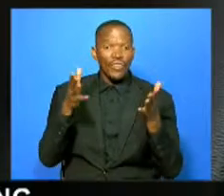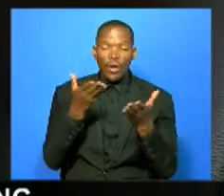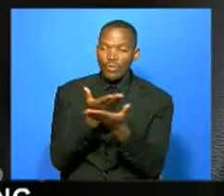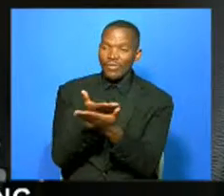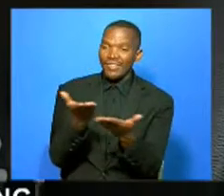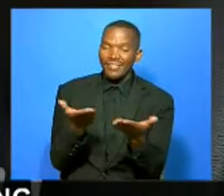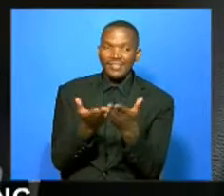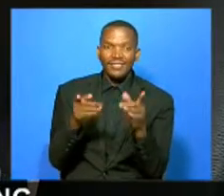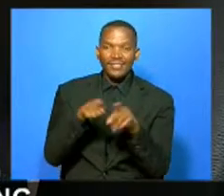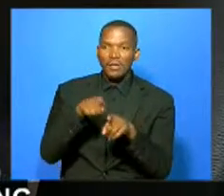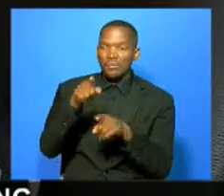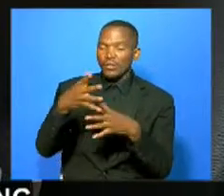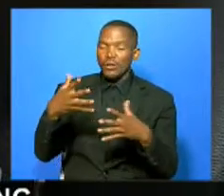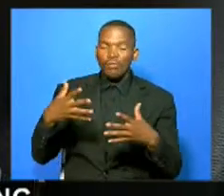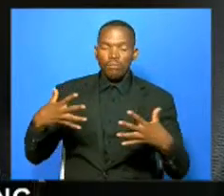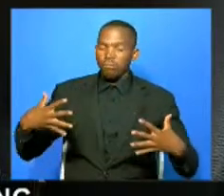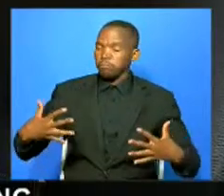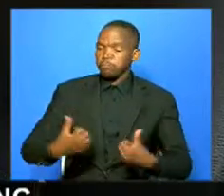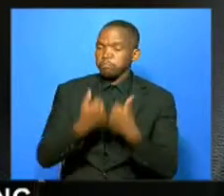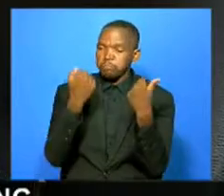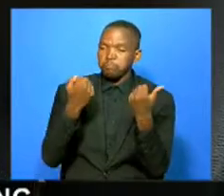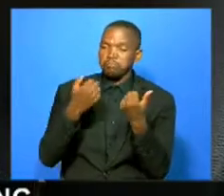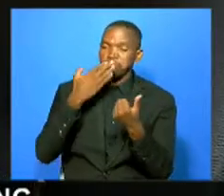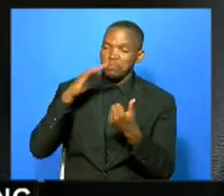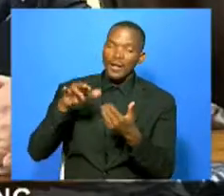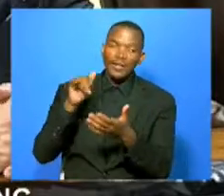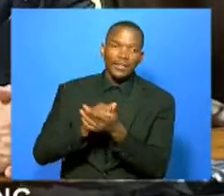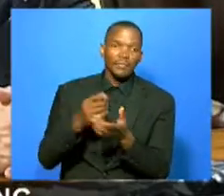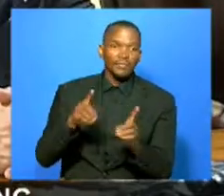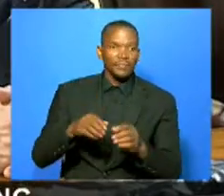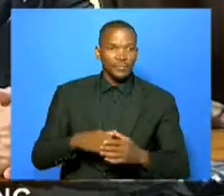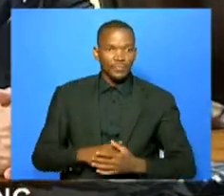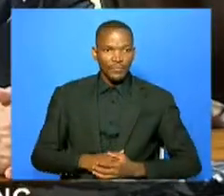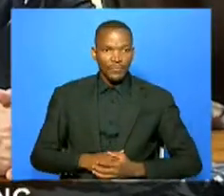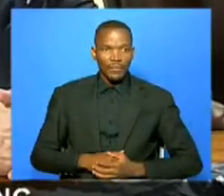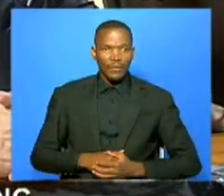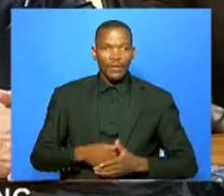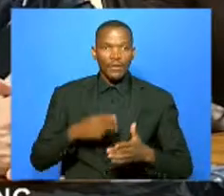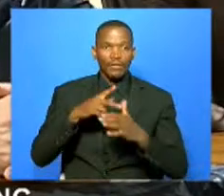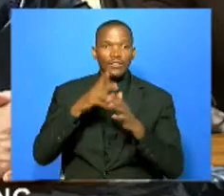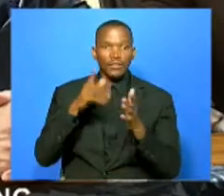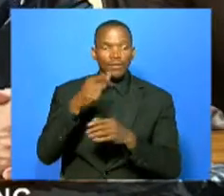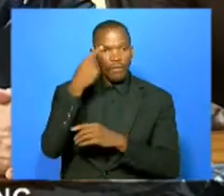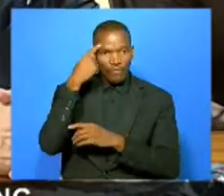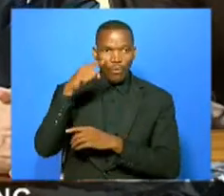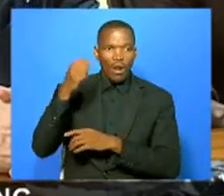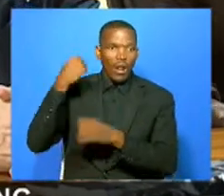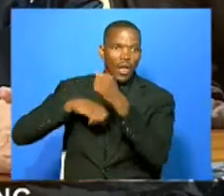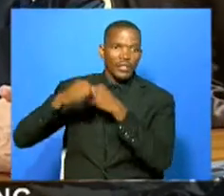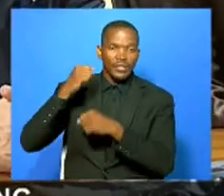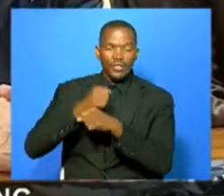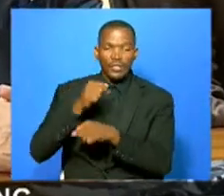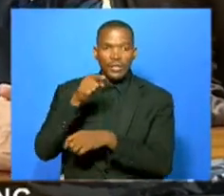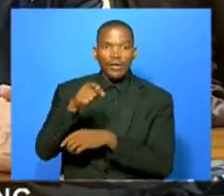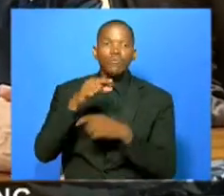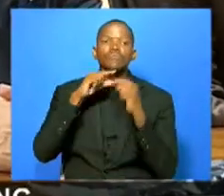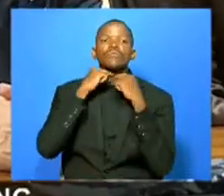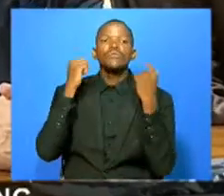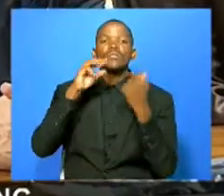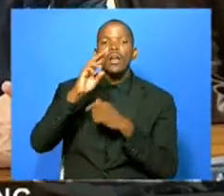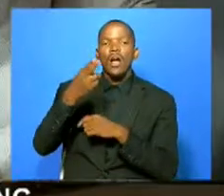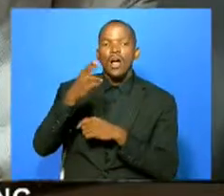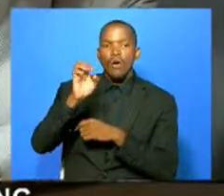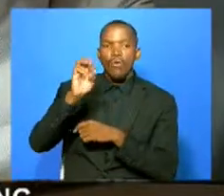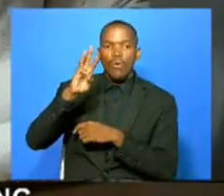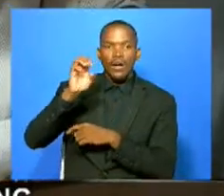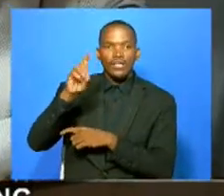like these horrible accidents and so and so forth. Mo loeto la gagwe la ngwaga o fitileng Moruti Howard